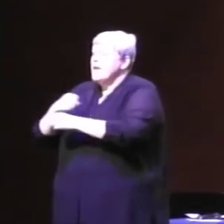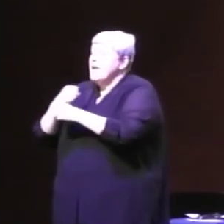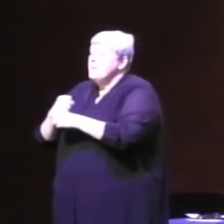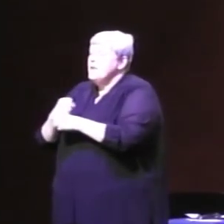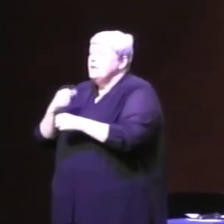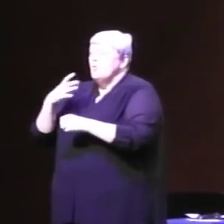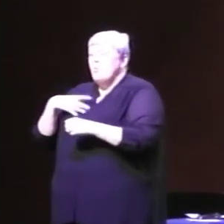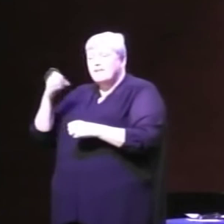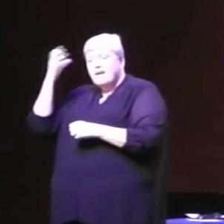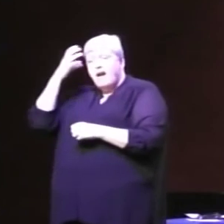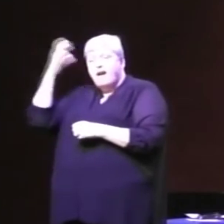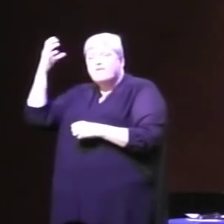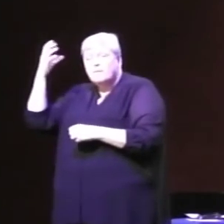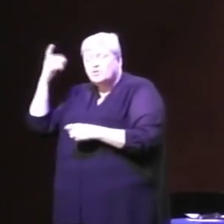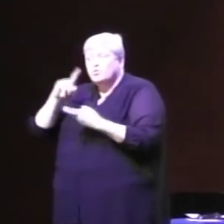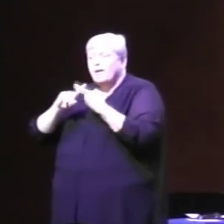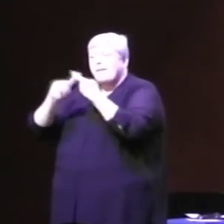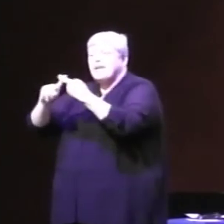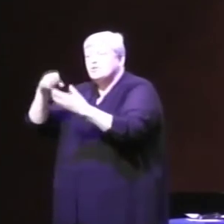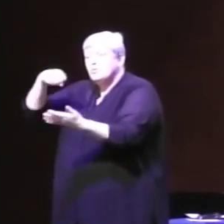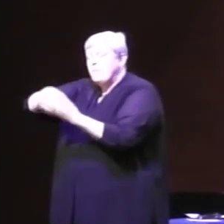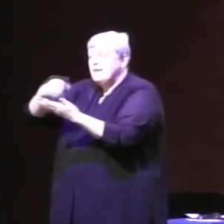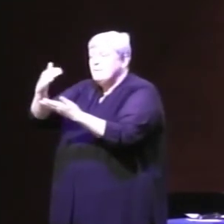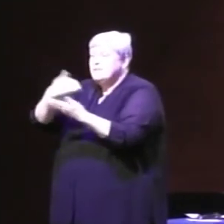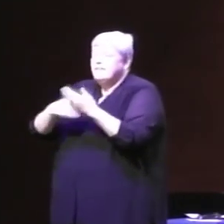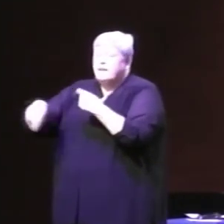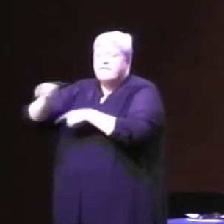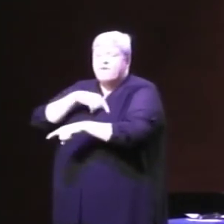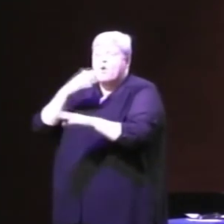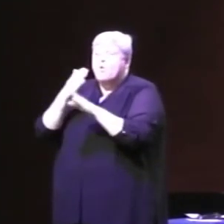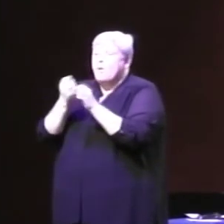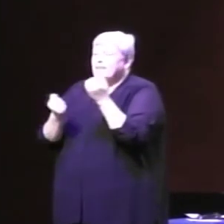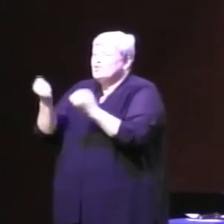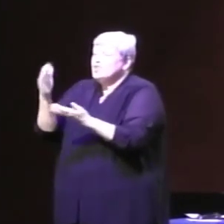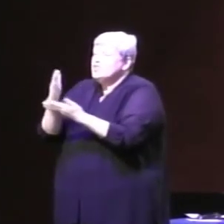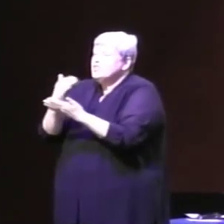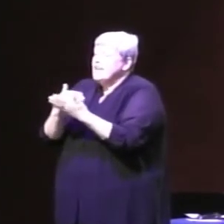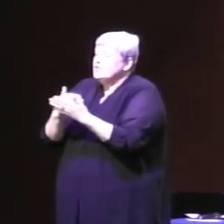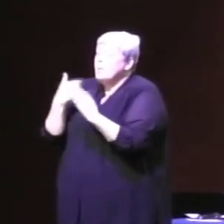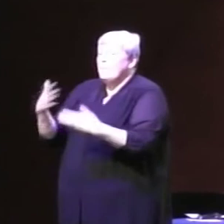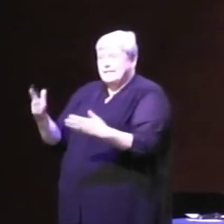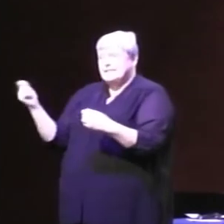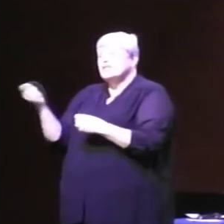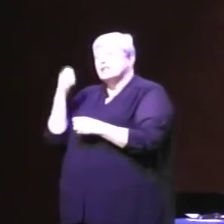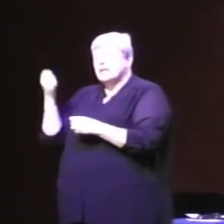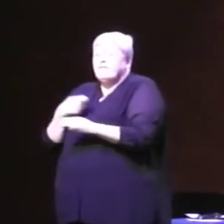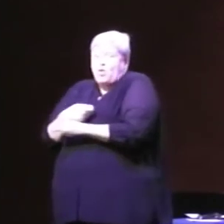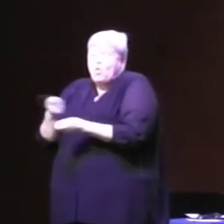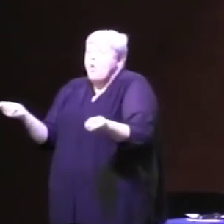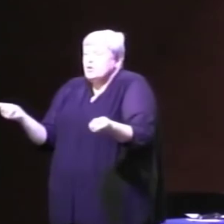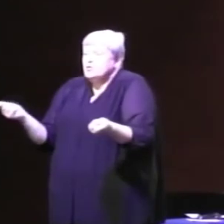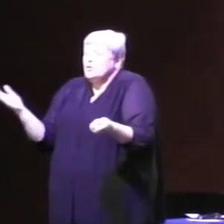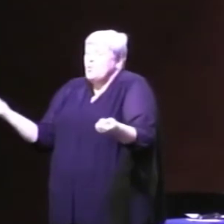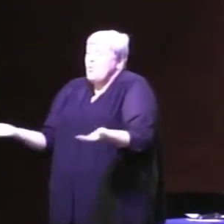safety standards for all who work in the justice sector. We have already successfully launched this campaign in Holyrood